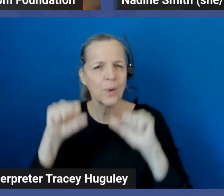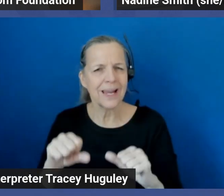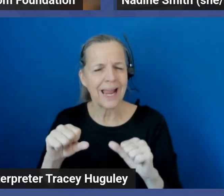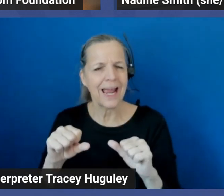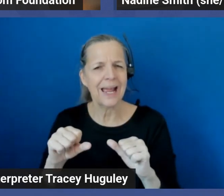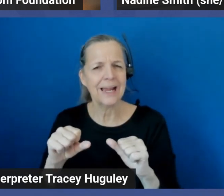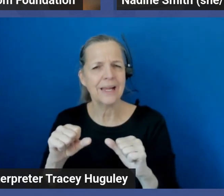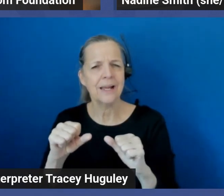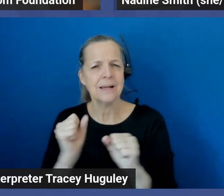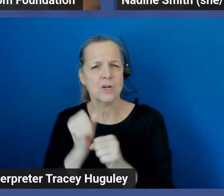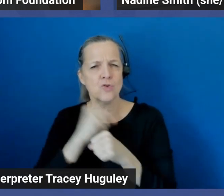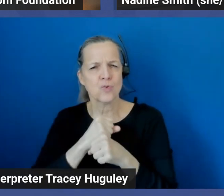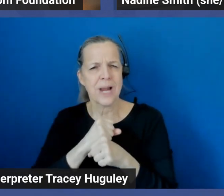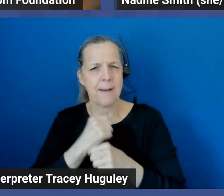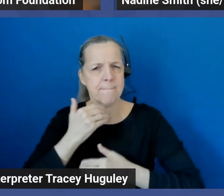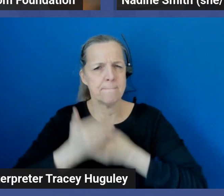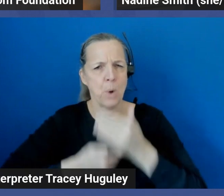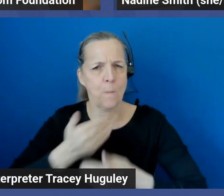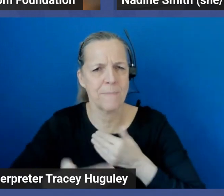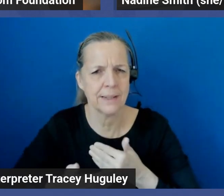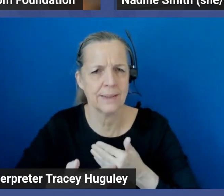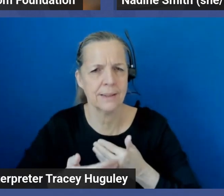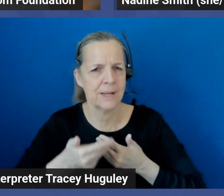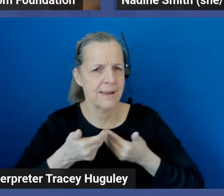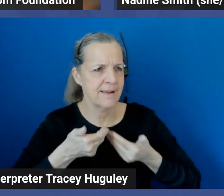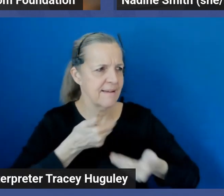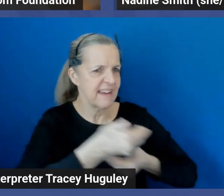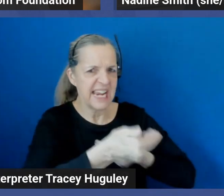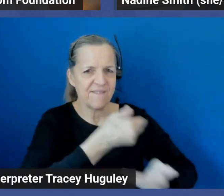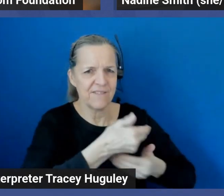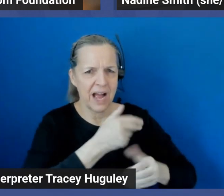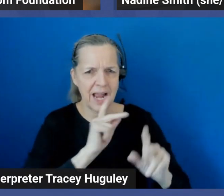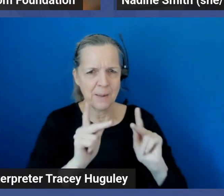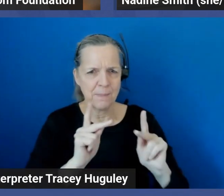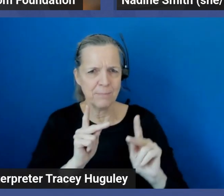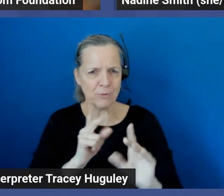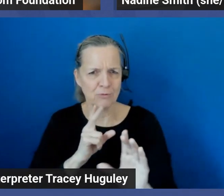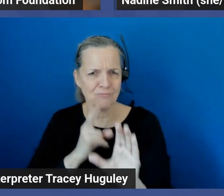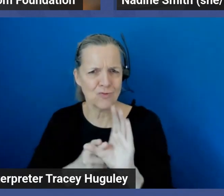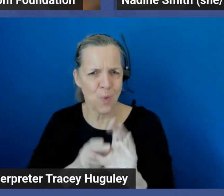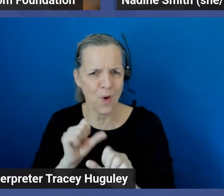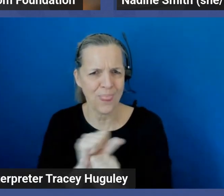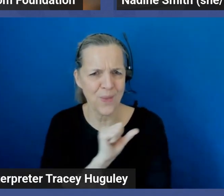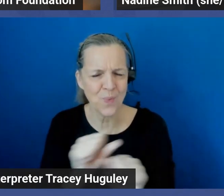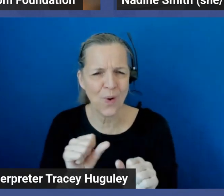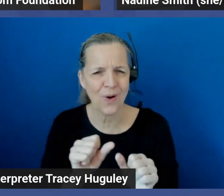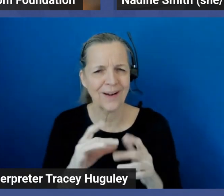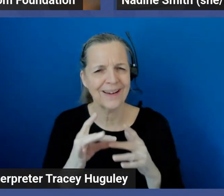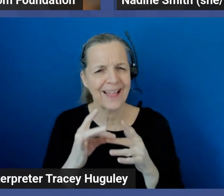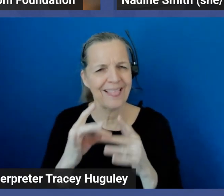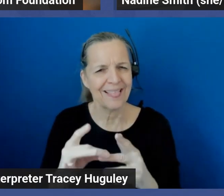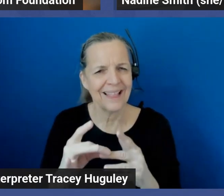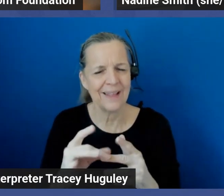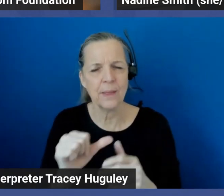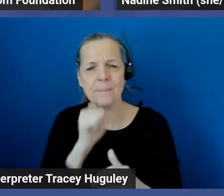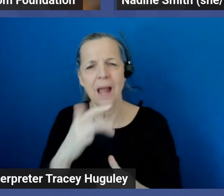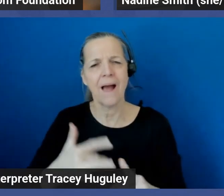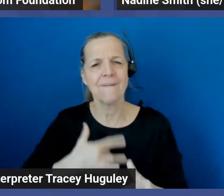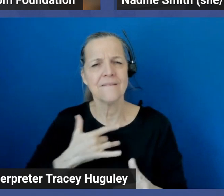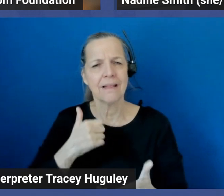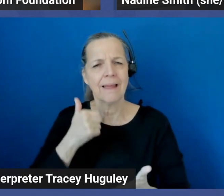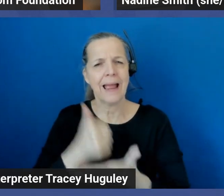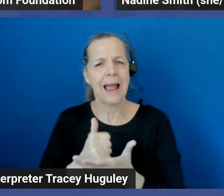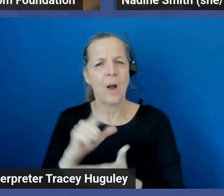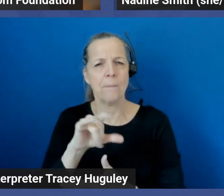create momentum. We can invite people into the work in a way that leaves them not feeling helpless and doom